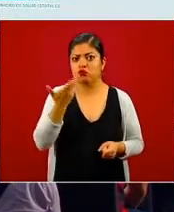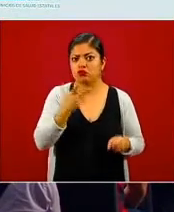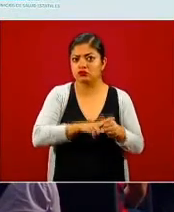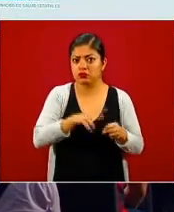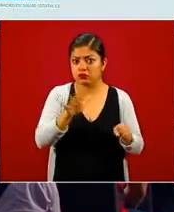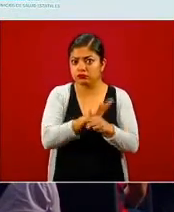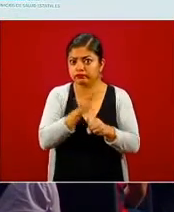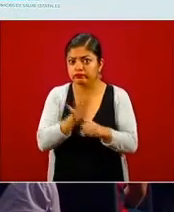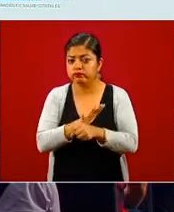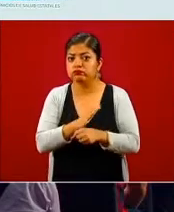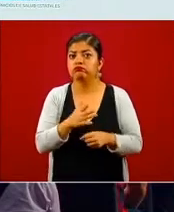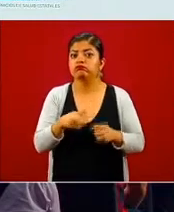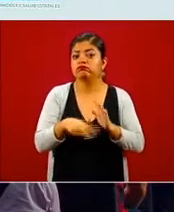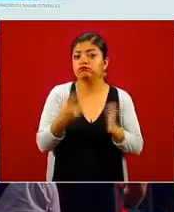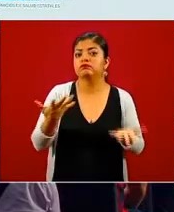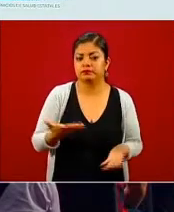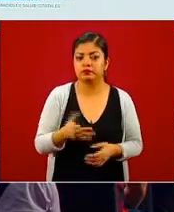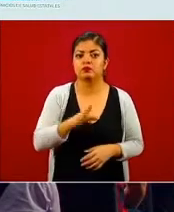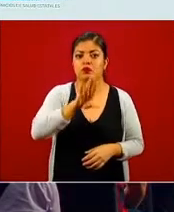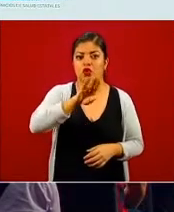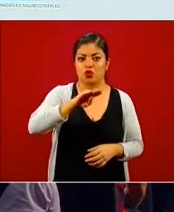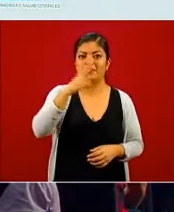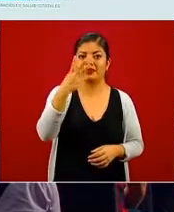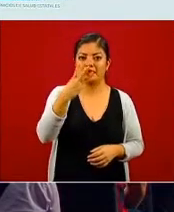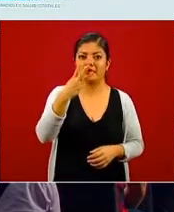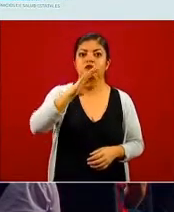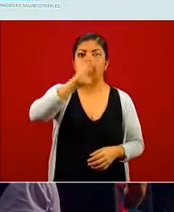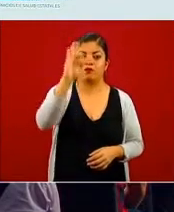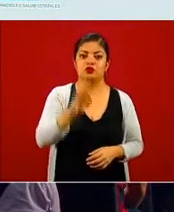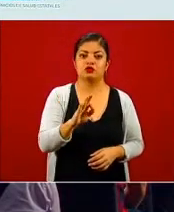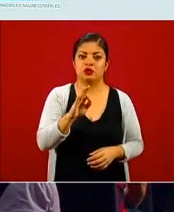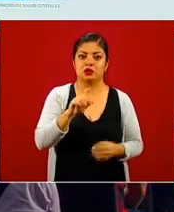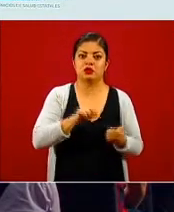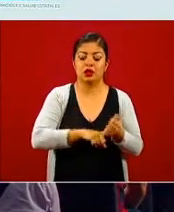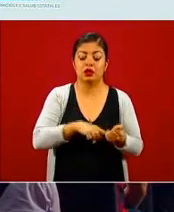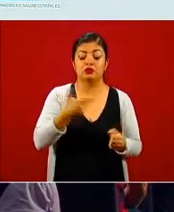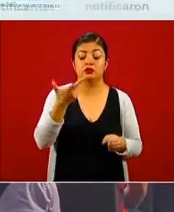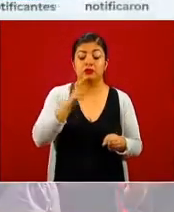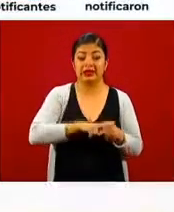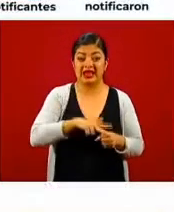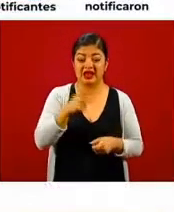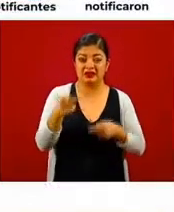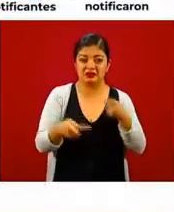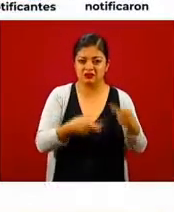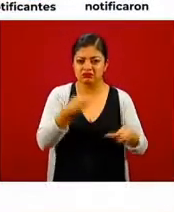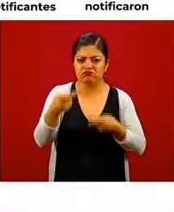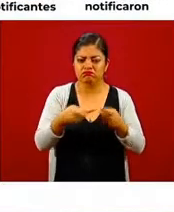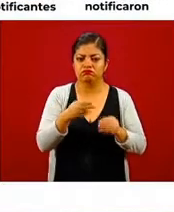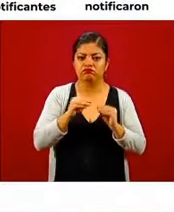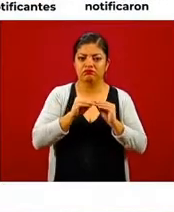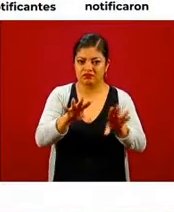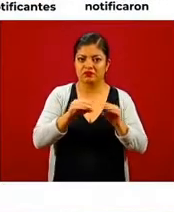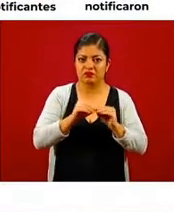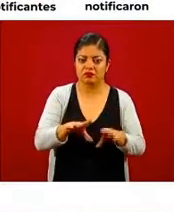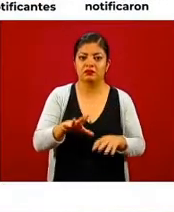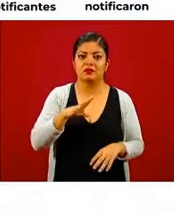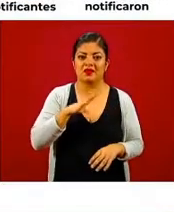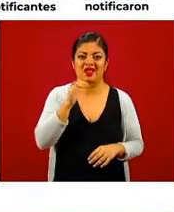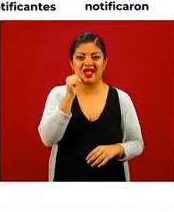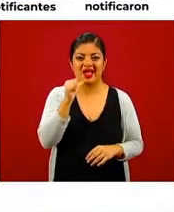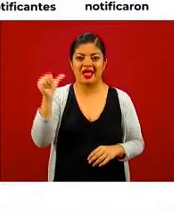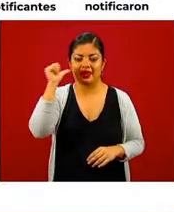is occupancy rates and availability. This information is also updated every day. 93% are